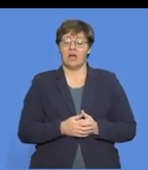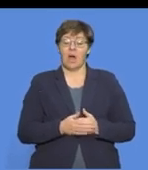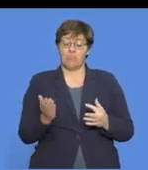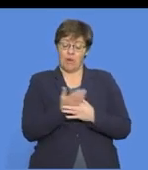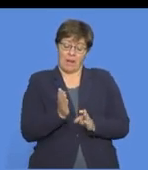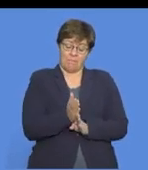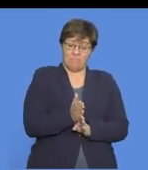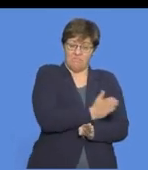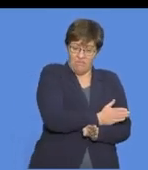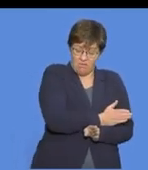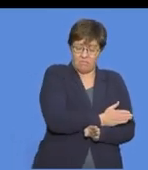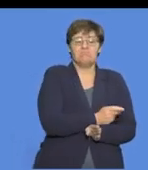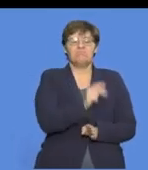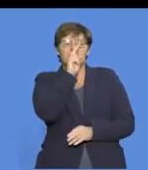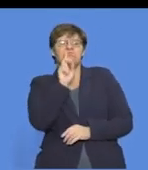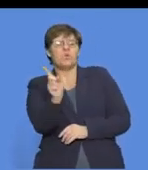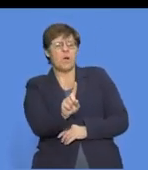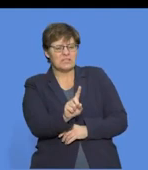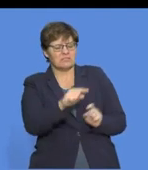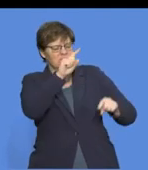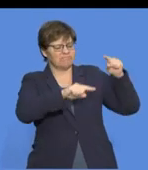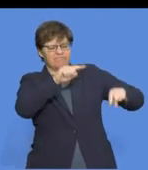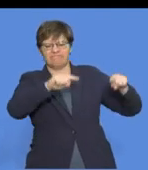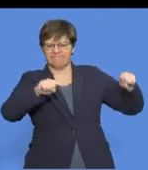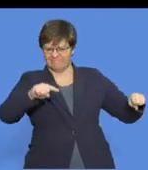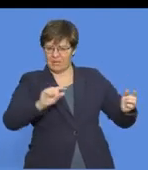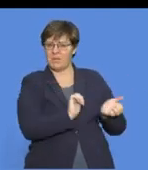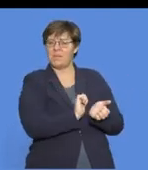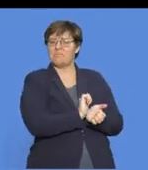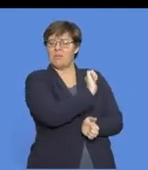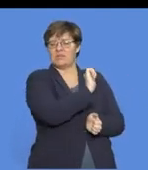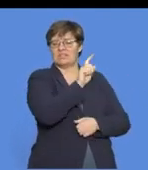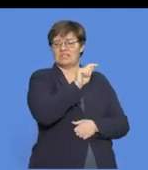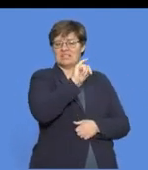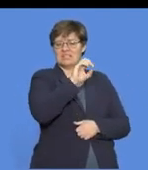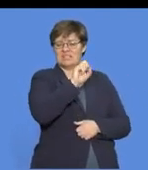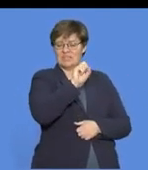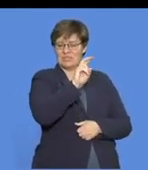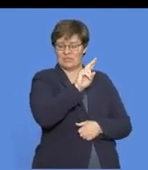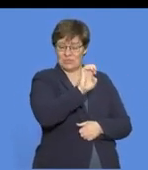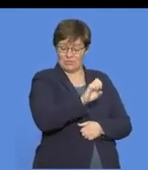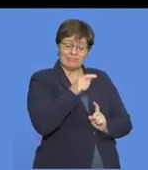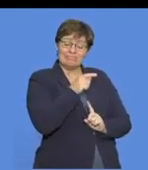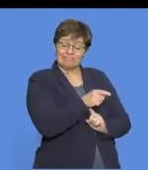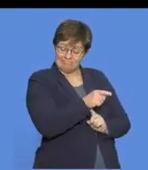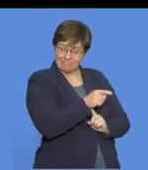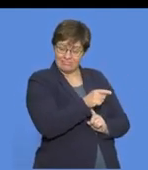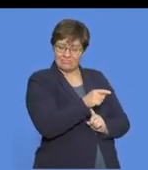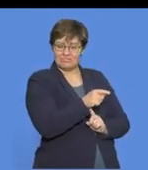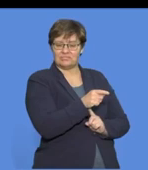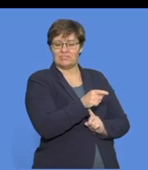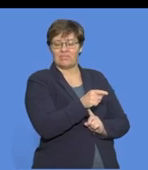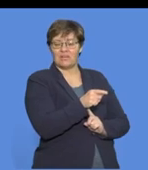Before the break, we looked at the different types of permanent tissue, which are tissues